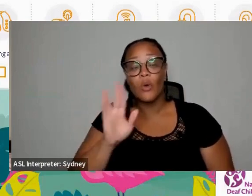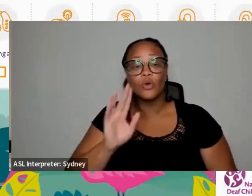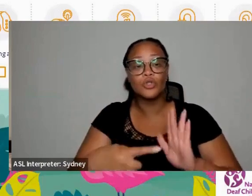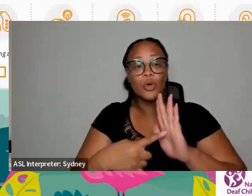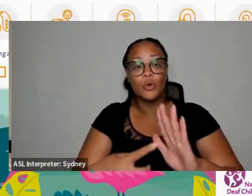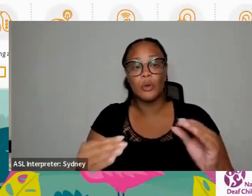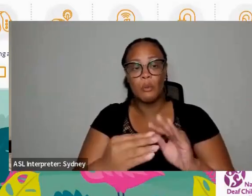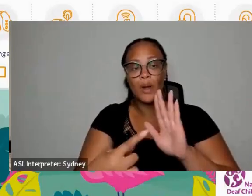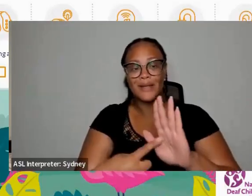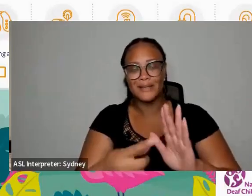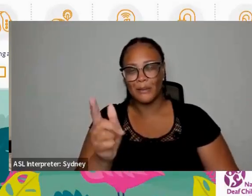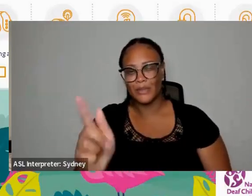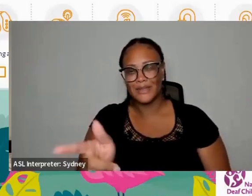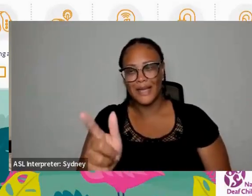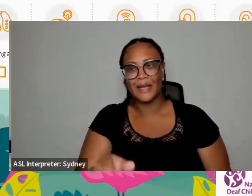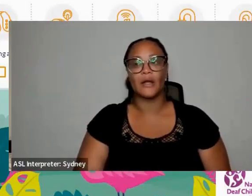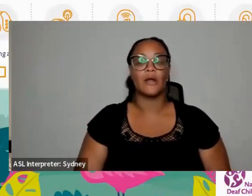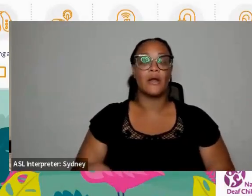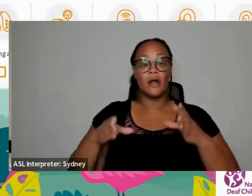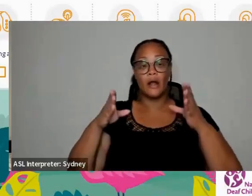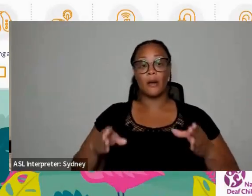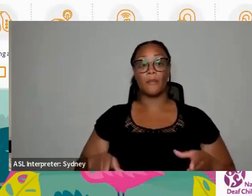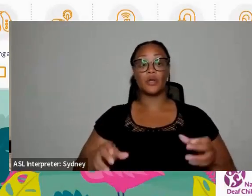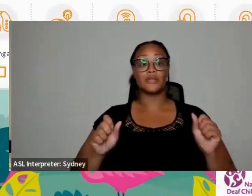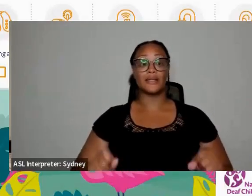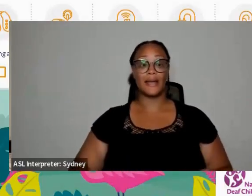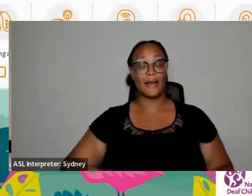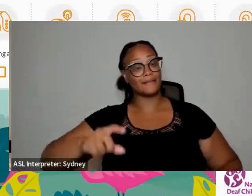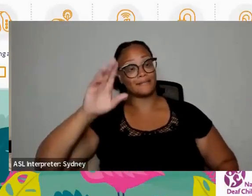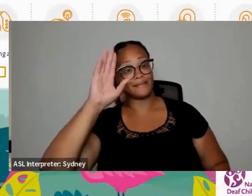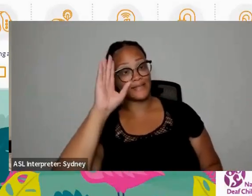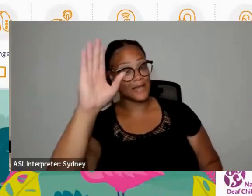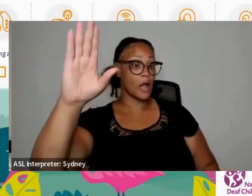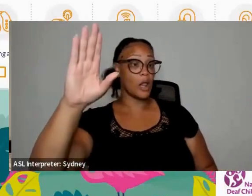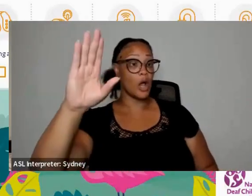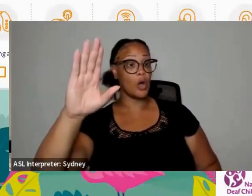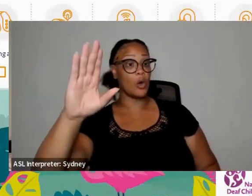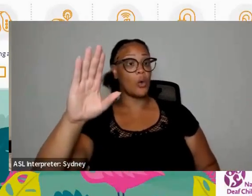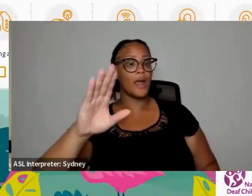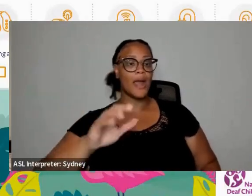where someone can say hello to your child and really help to foster those social skills.